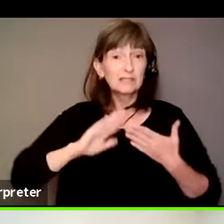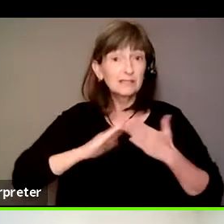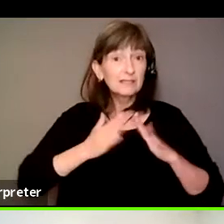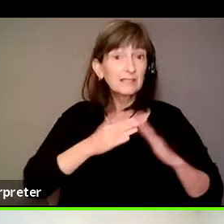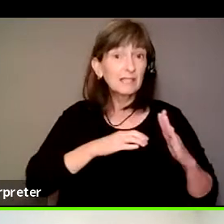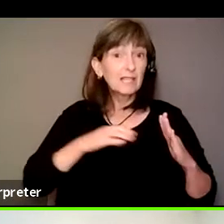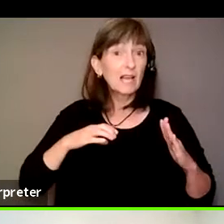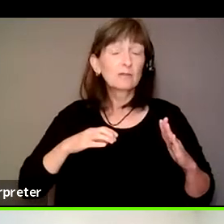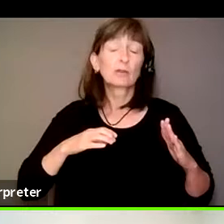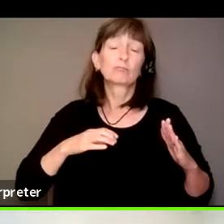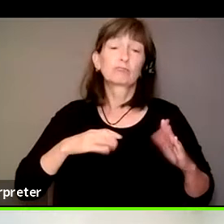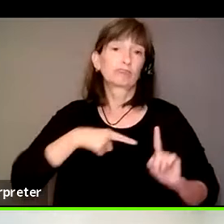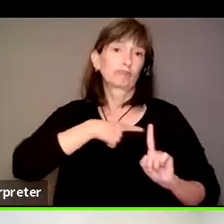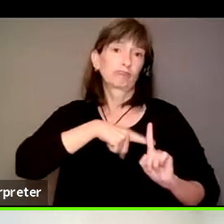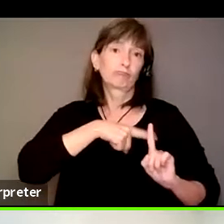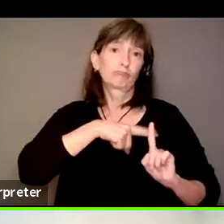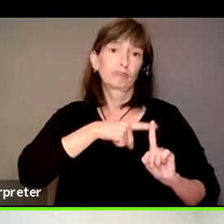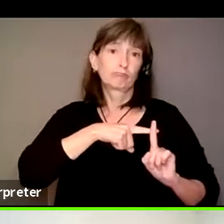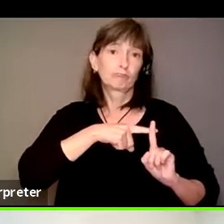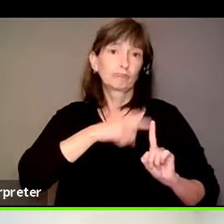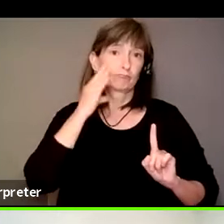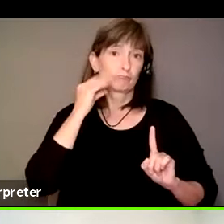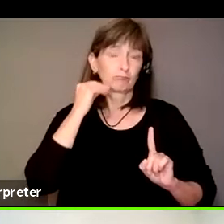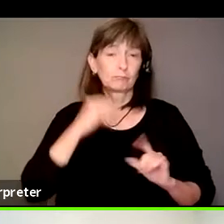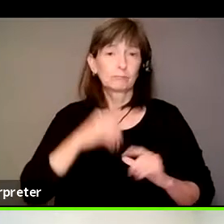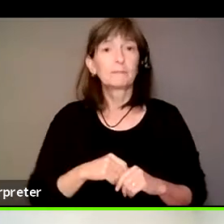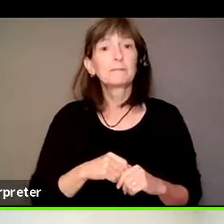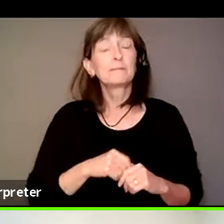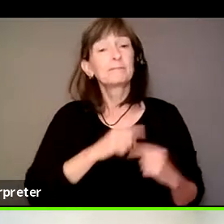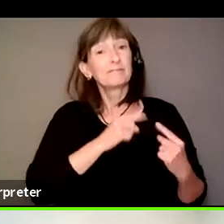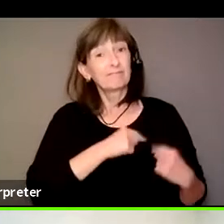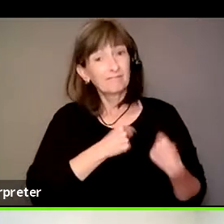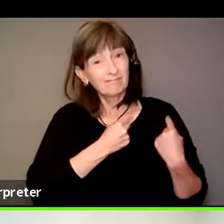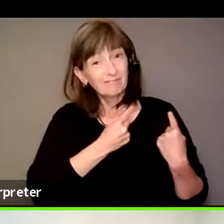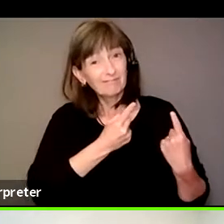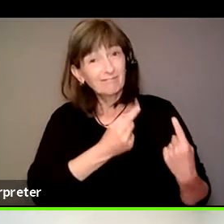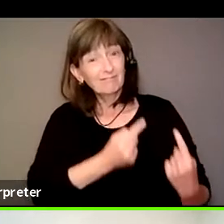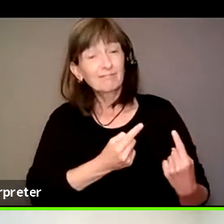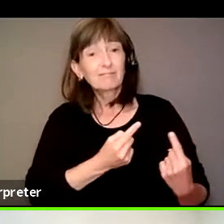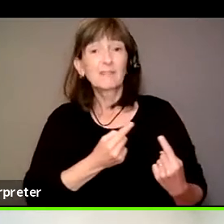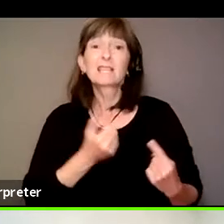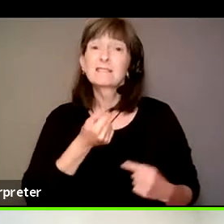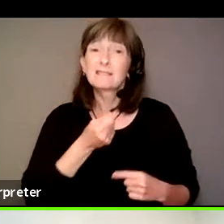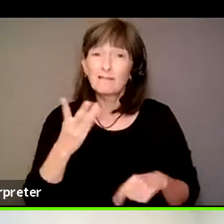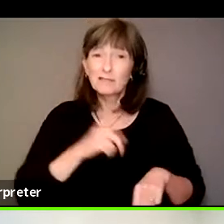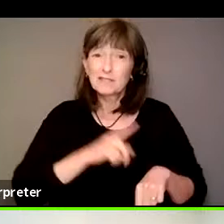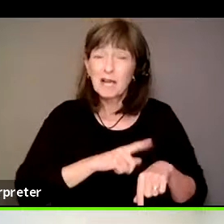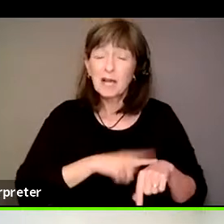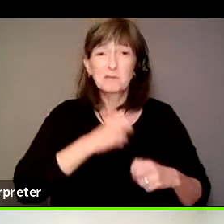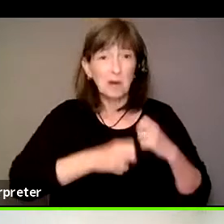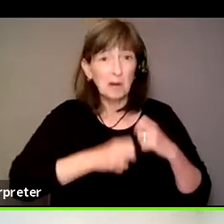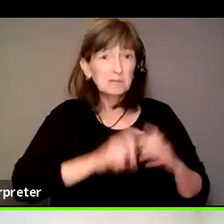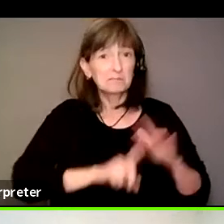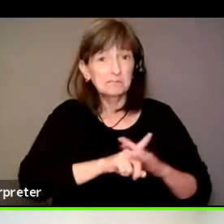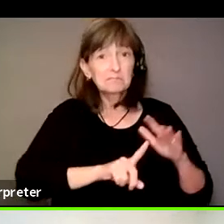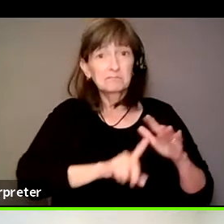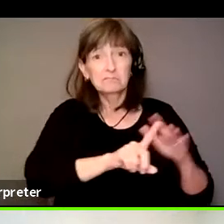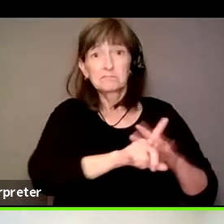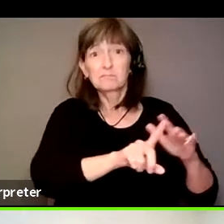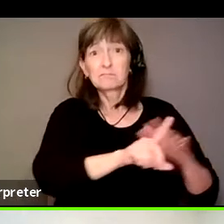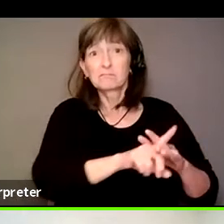council has been a positive one. Over the course of time there were several challenges in the community, several things that came up